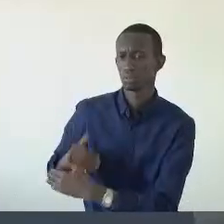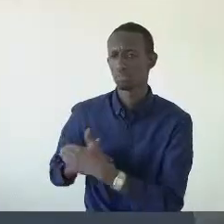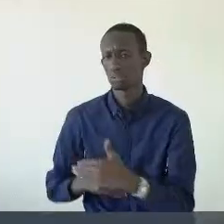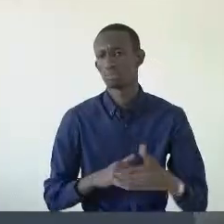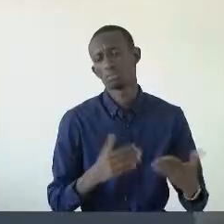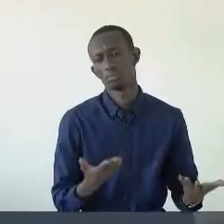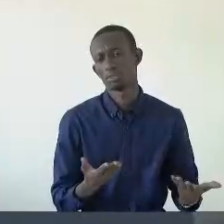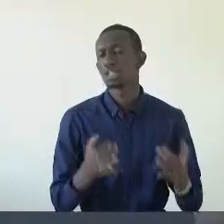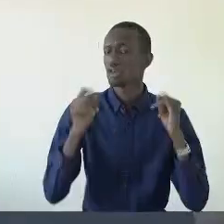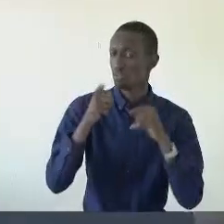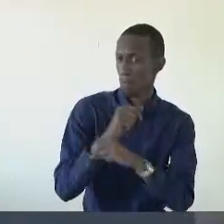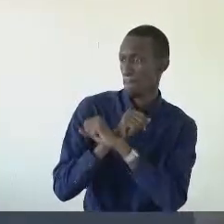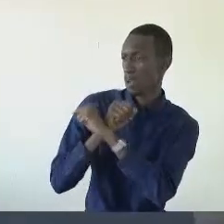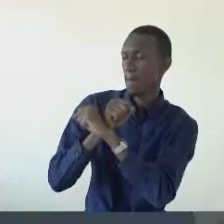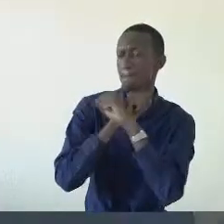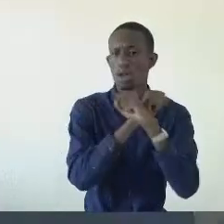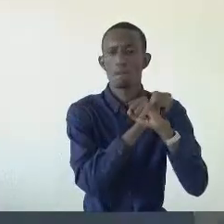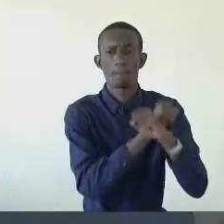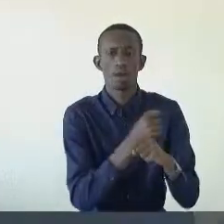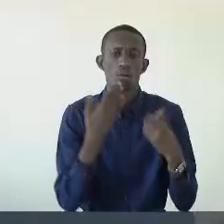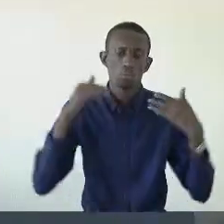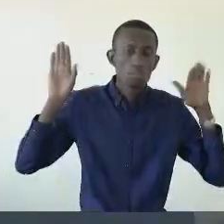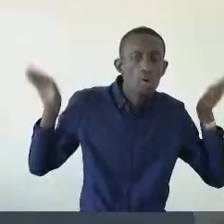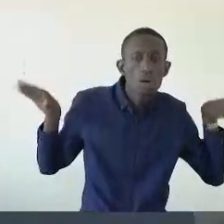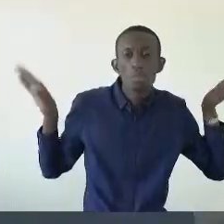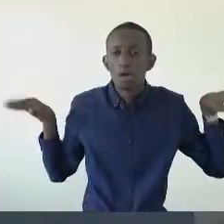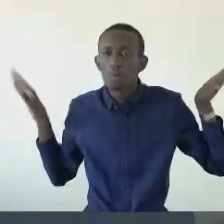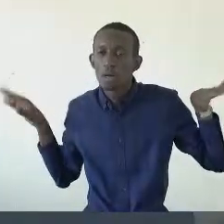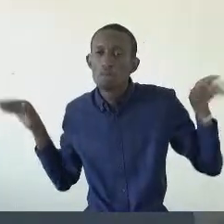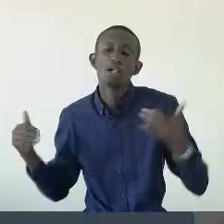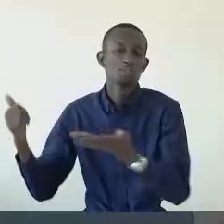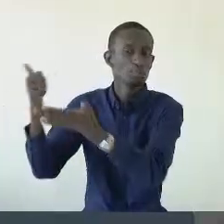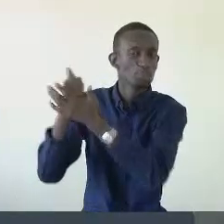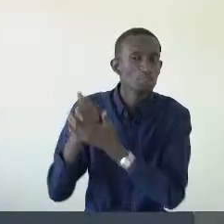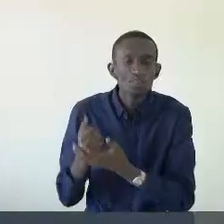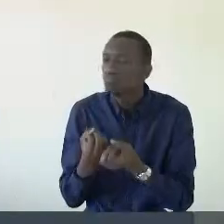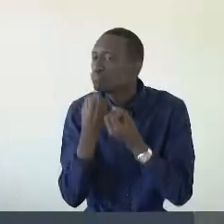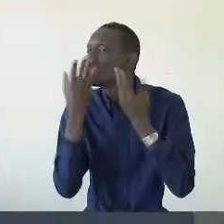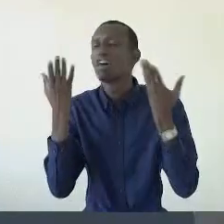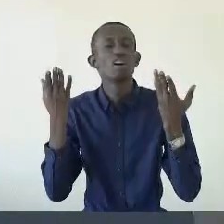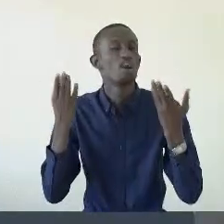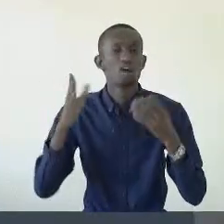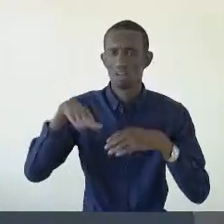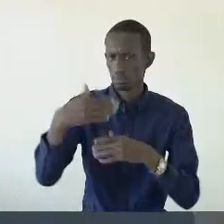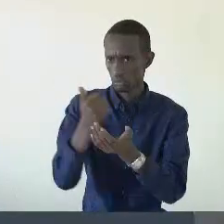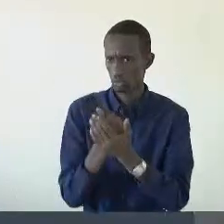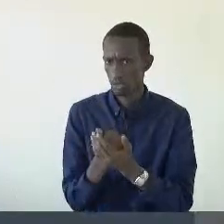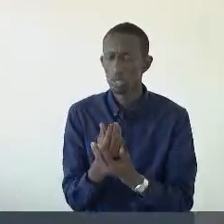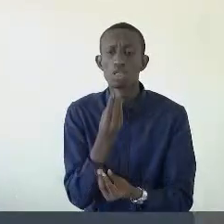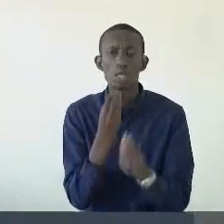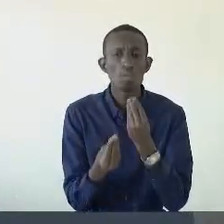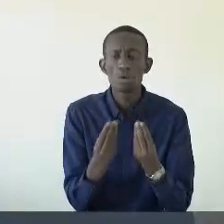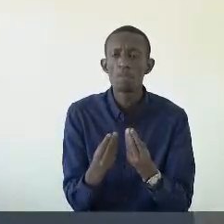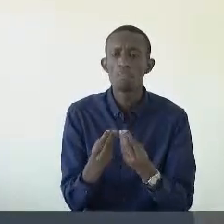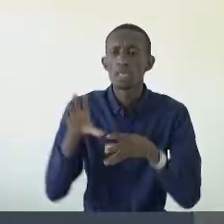we protect our birds, they will pollinate our flowers, and we will get fruits, we will get seeds to plant and